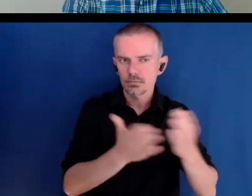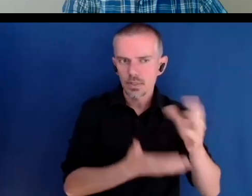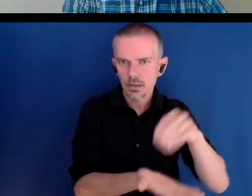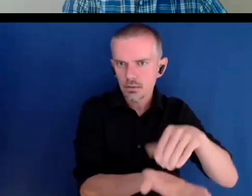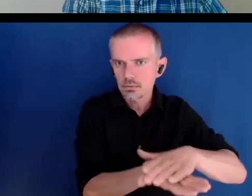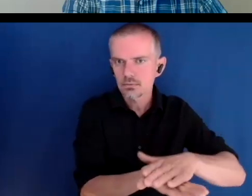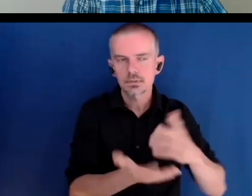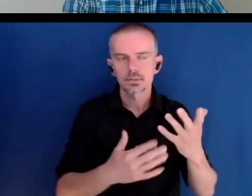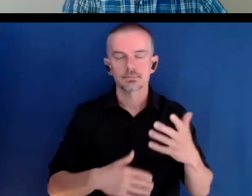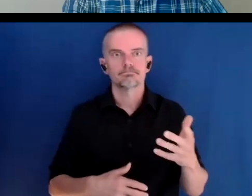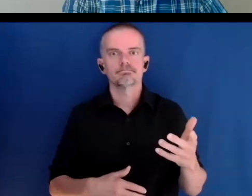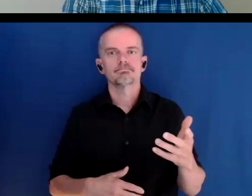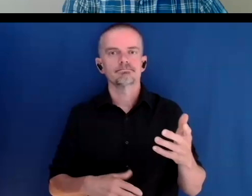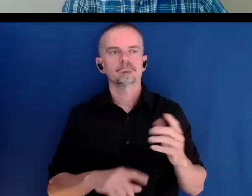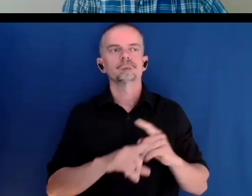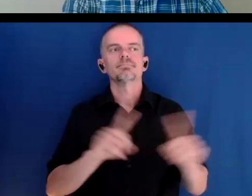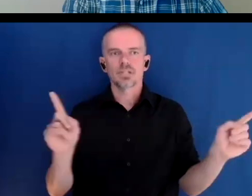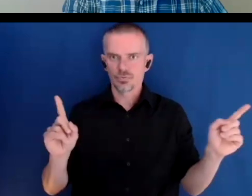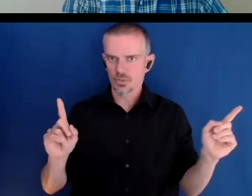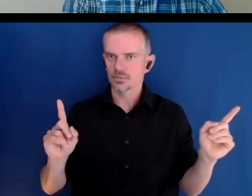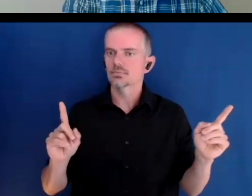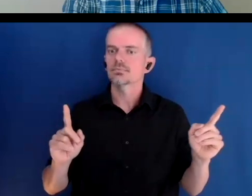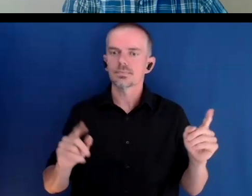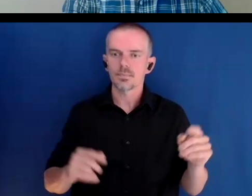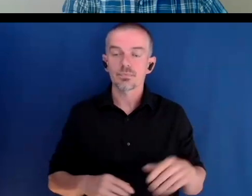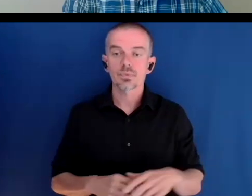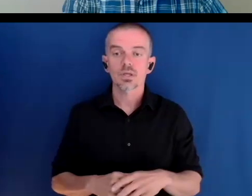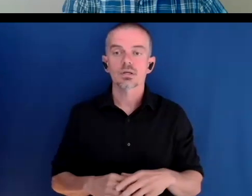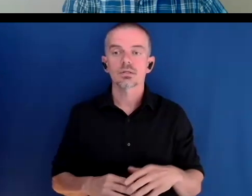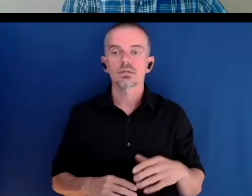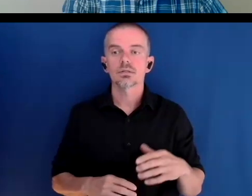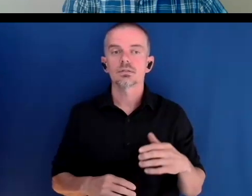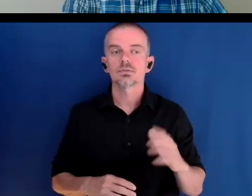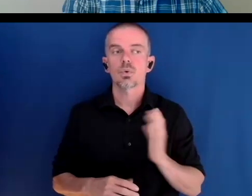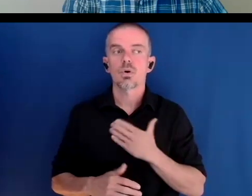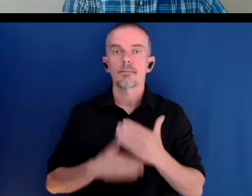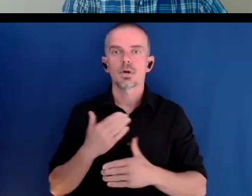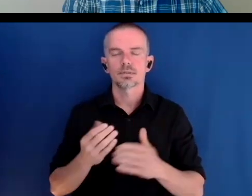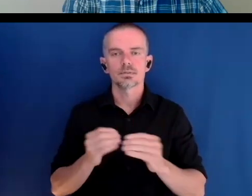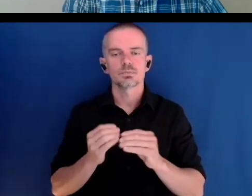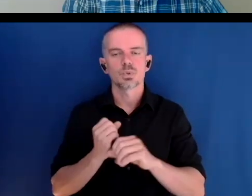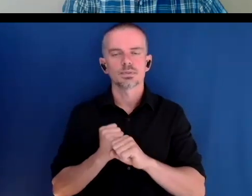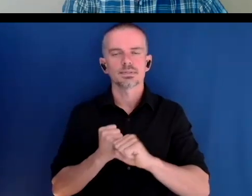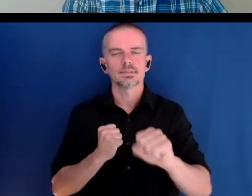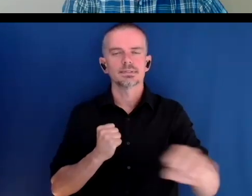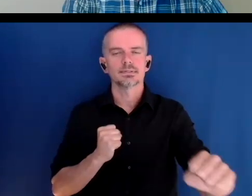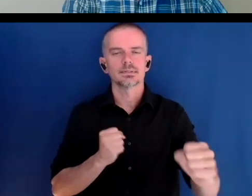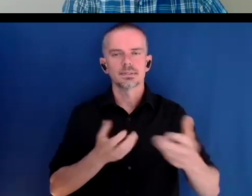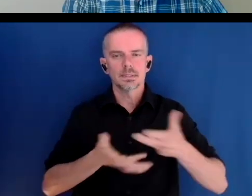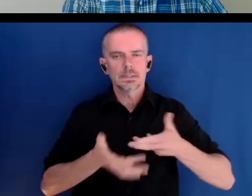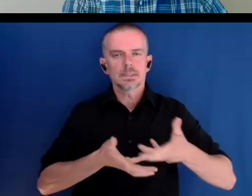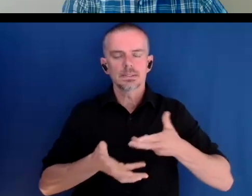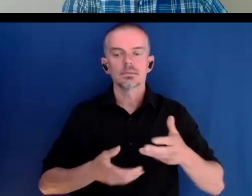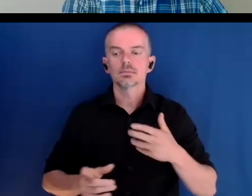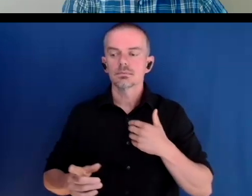it looks a little different. And, so we've actually had a bit of a protracted process kind of going from what we know